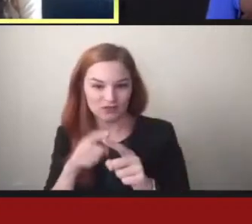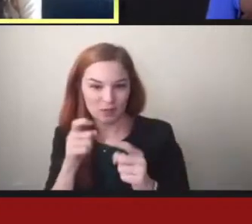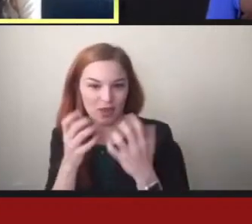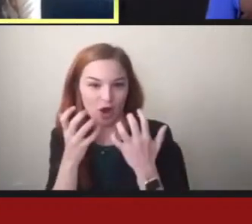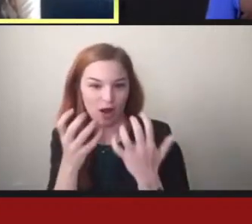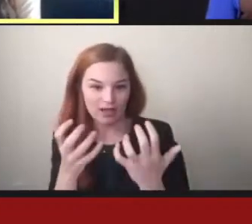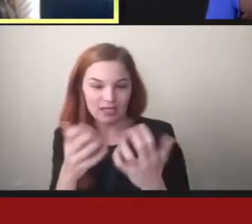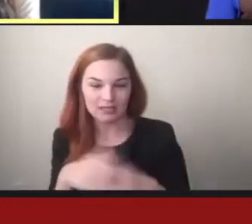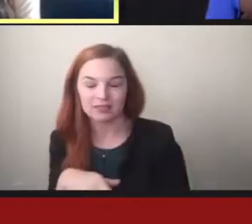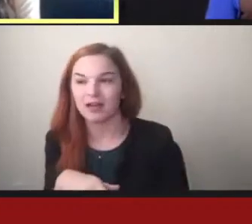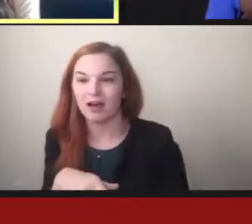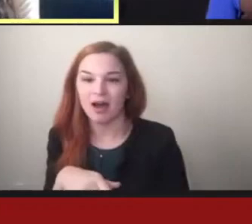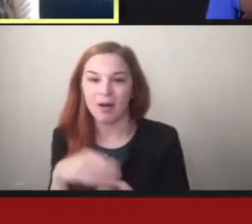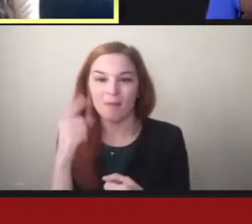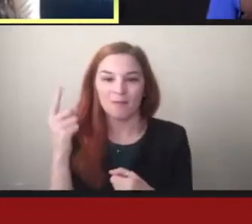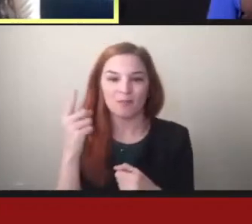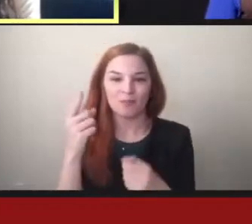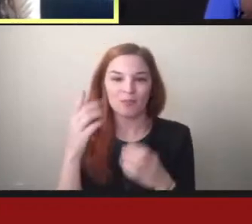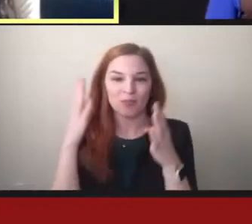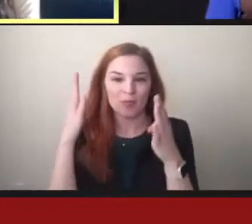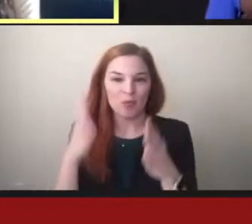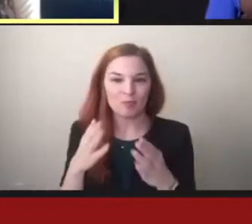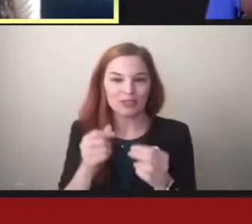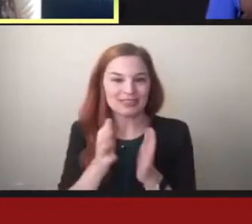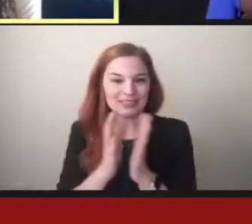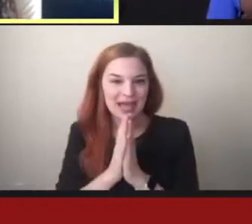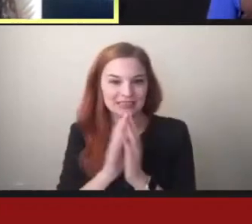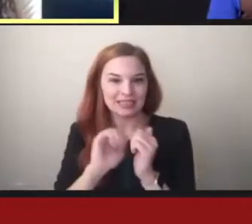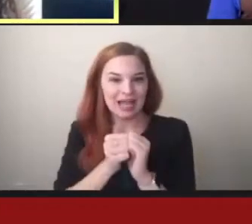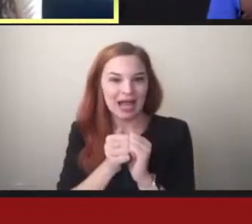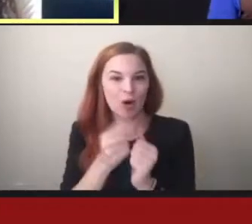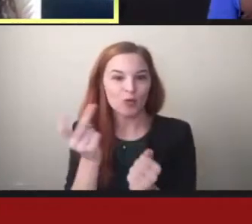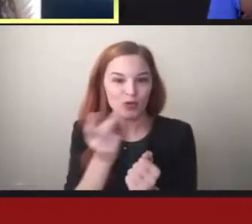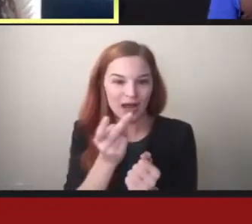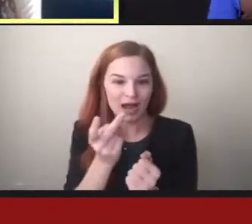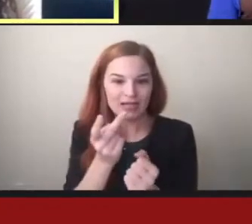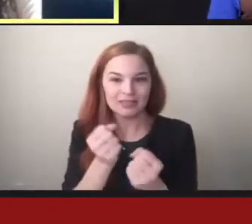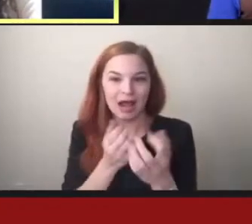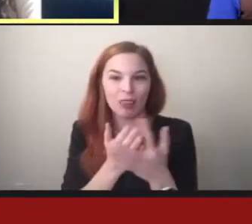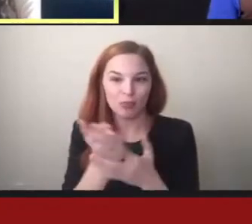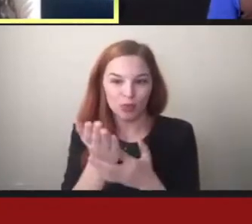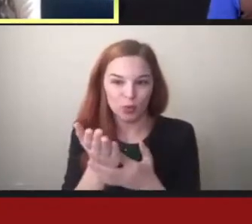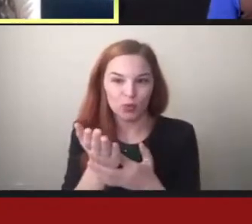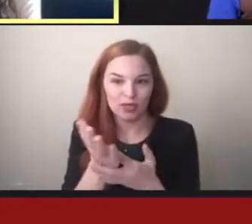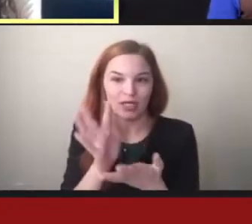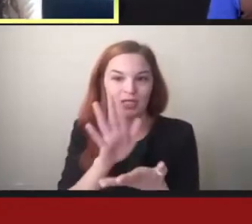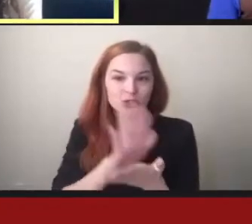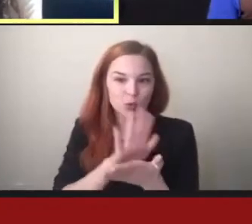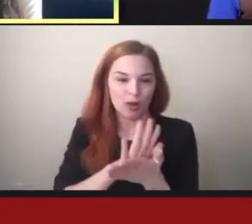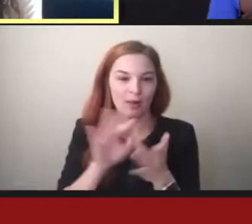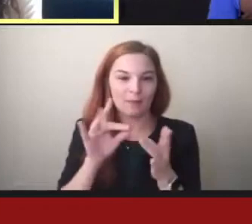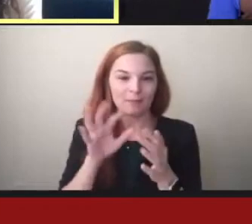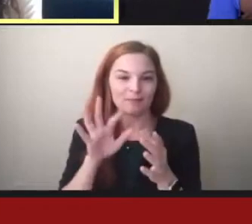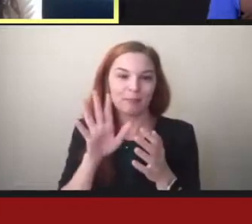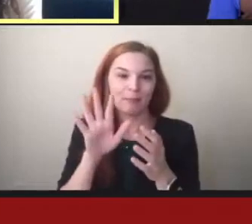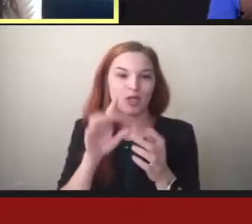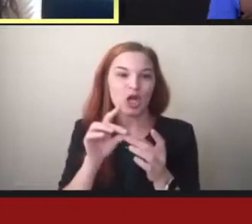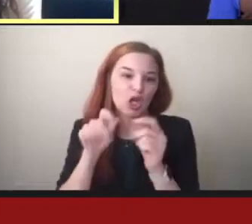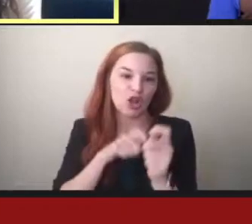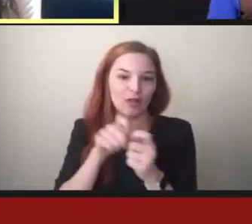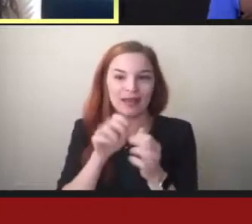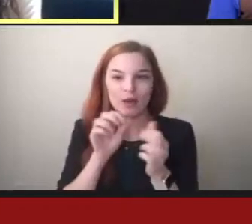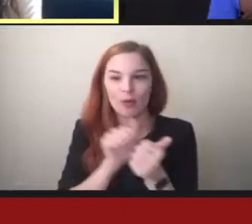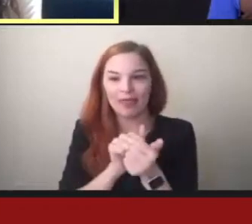have a list of wonderful questions from the audience. One person has asked, how do you guys get